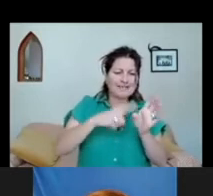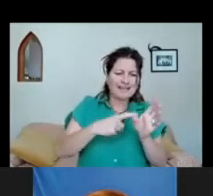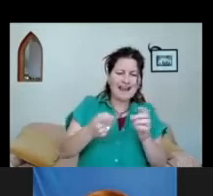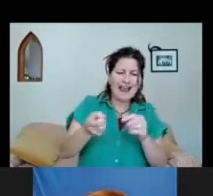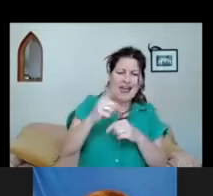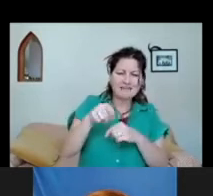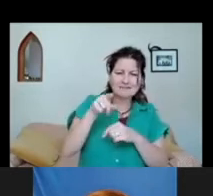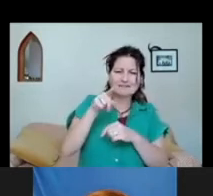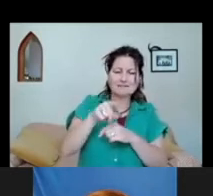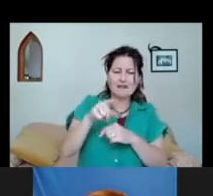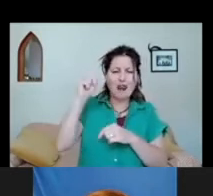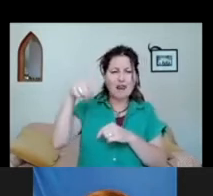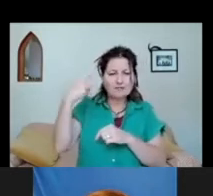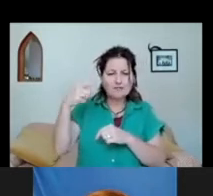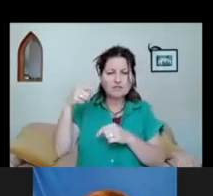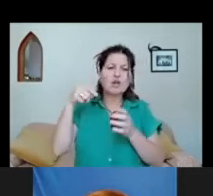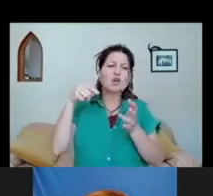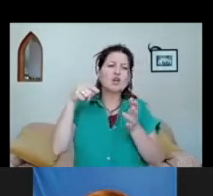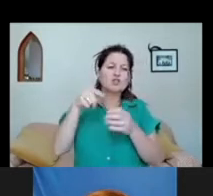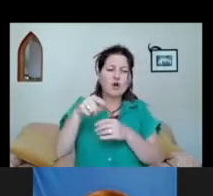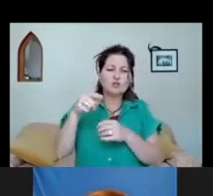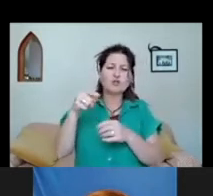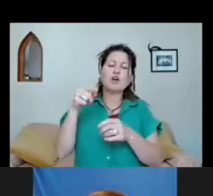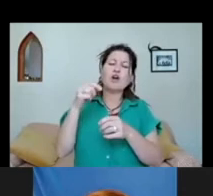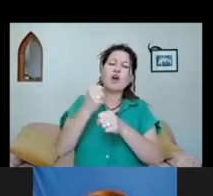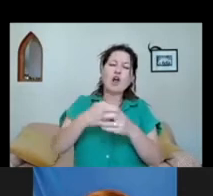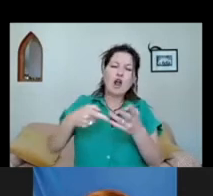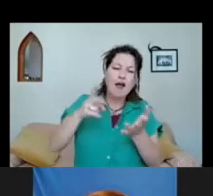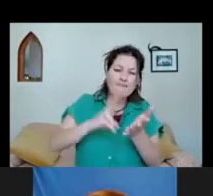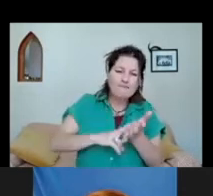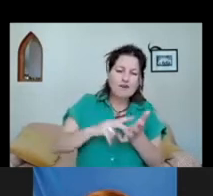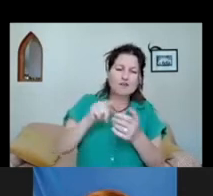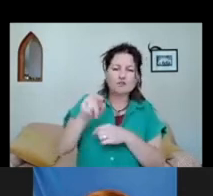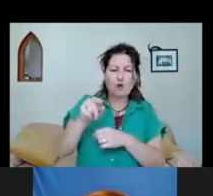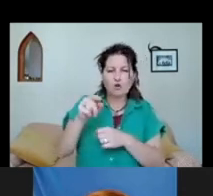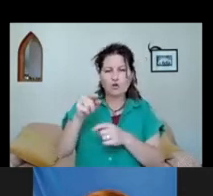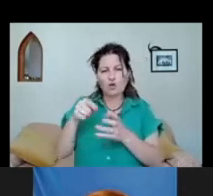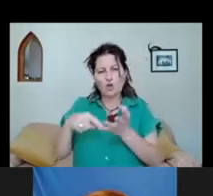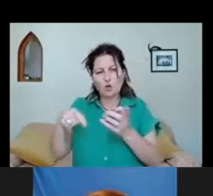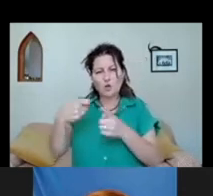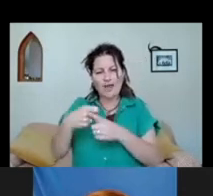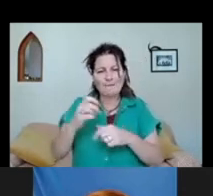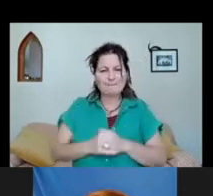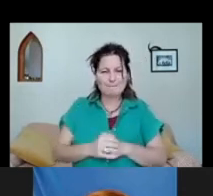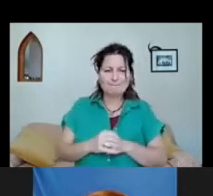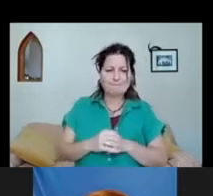liberty@london.gov.uk. And yeah, I would say this is mainly, yeah, this is it.